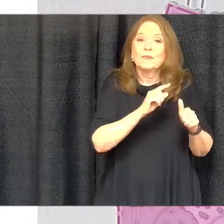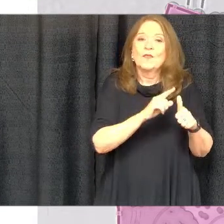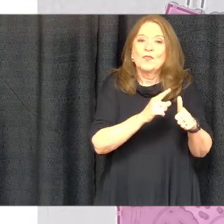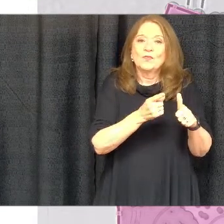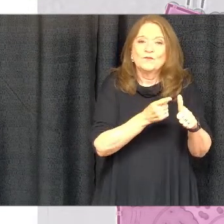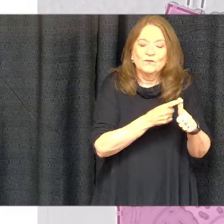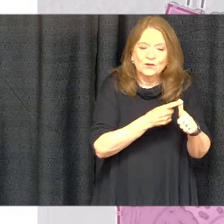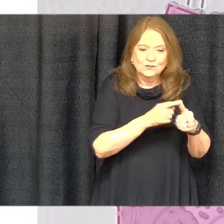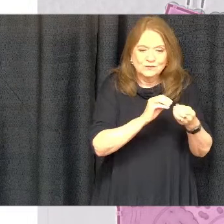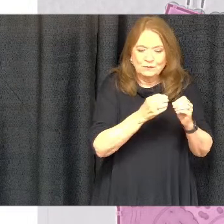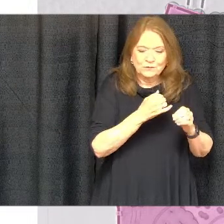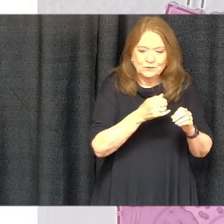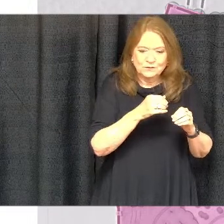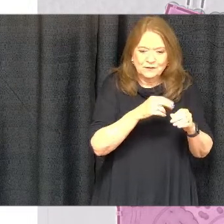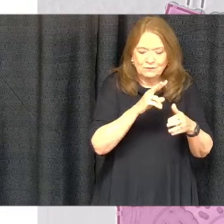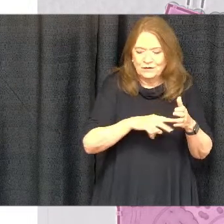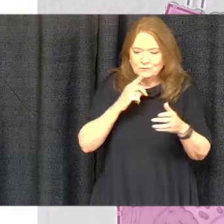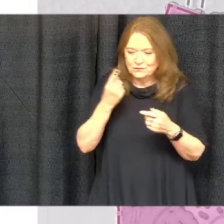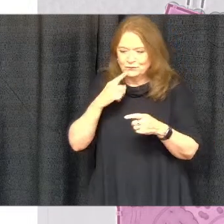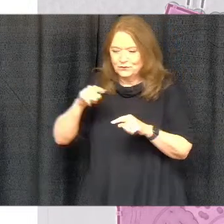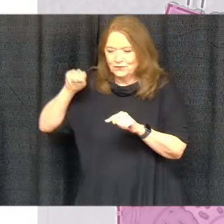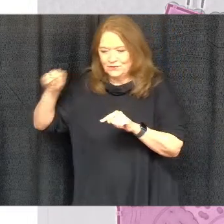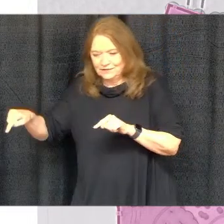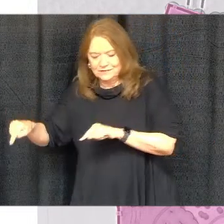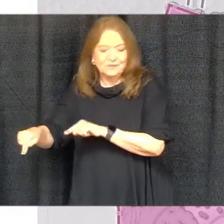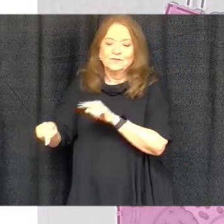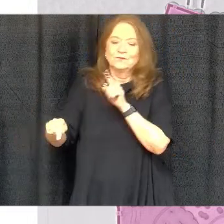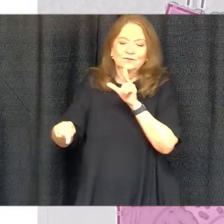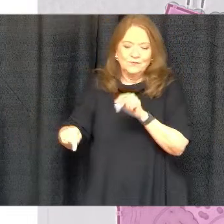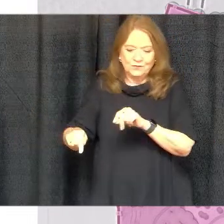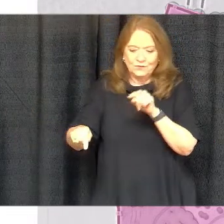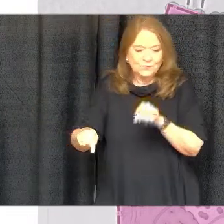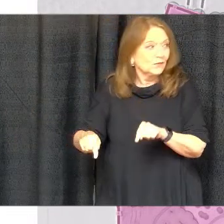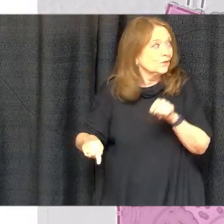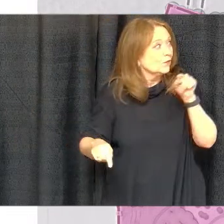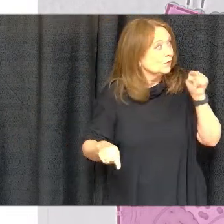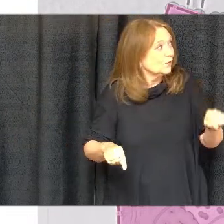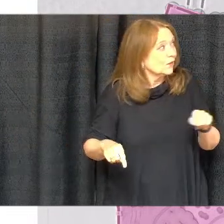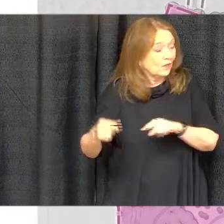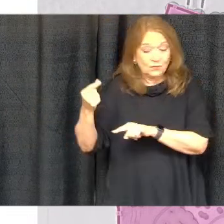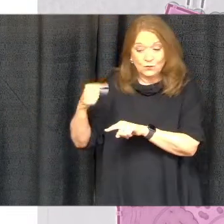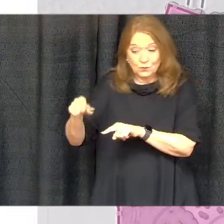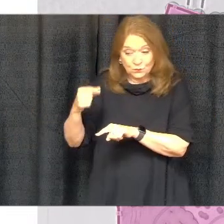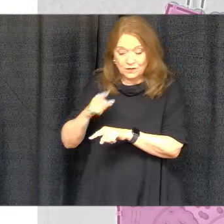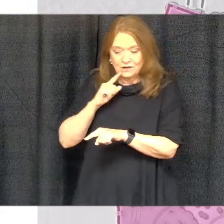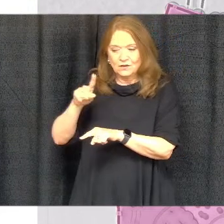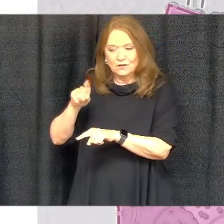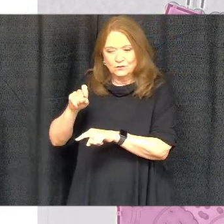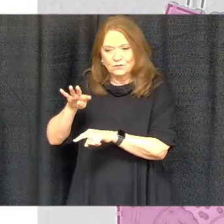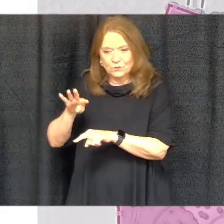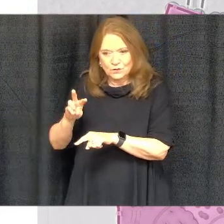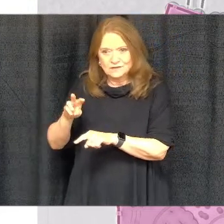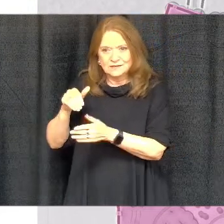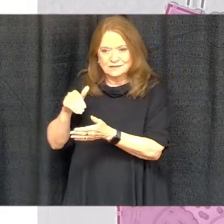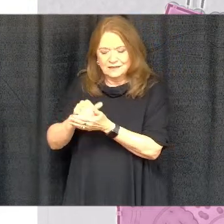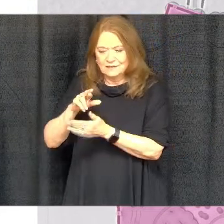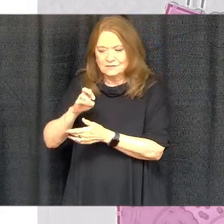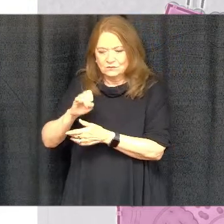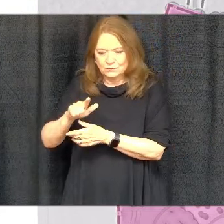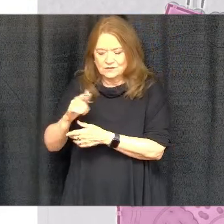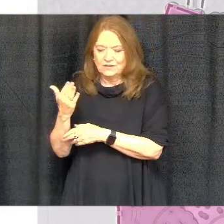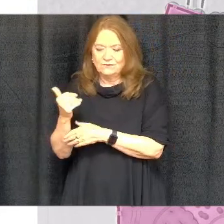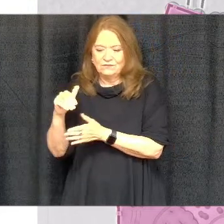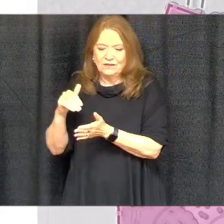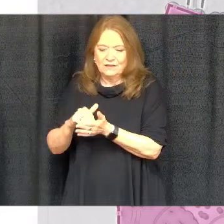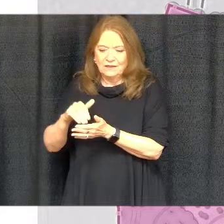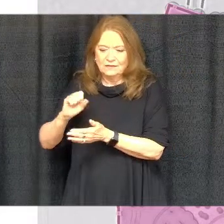set of numbers I read you was the west, the purple and the blue. This in the green, tract east, is 146,000 square feet of retail, 15,000